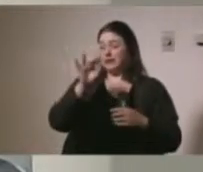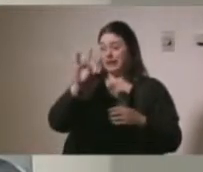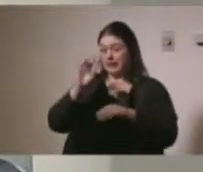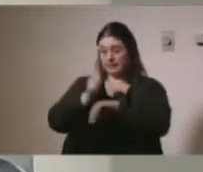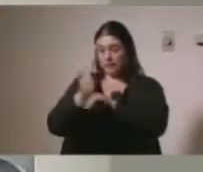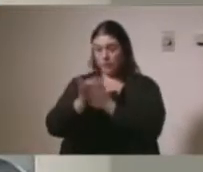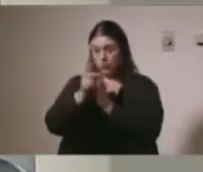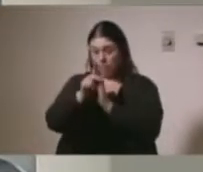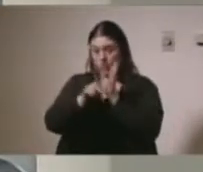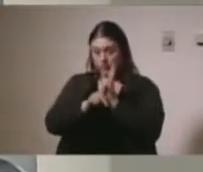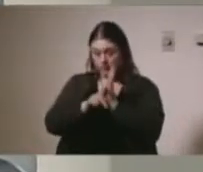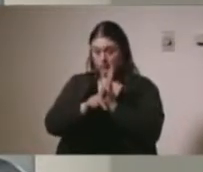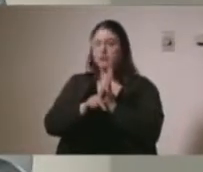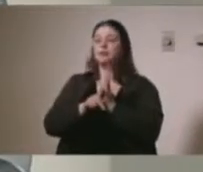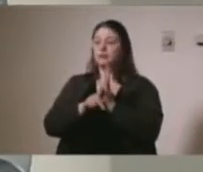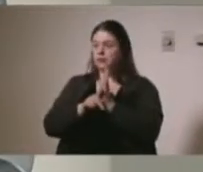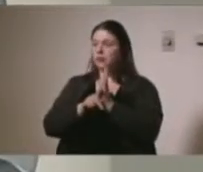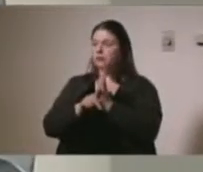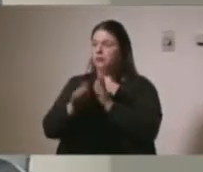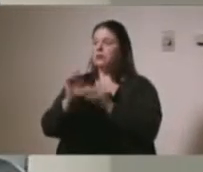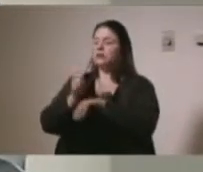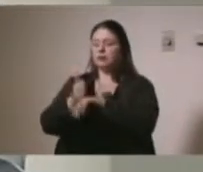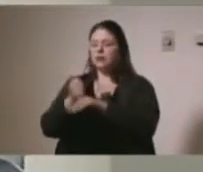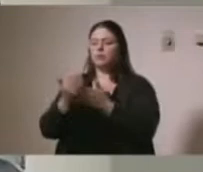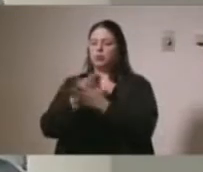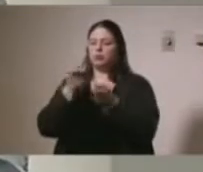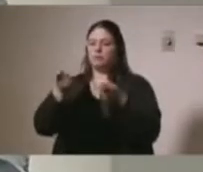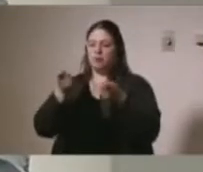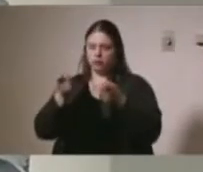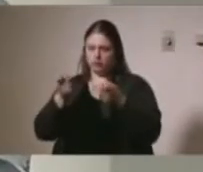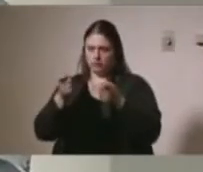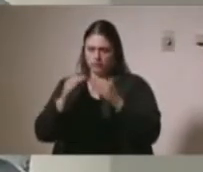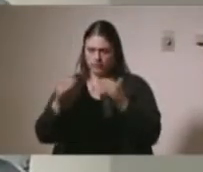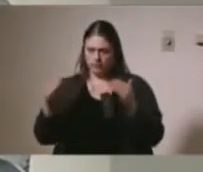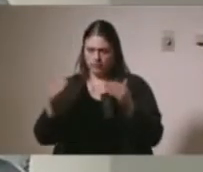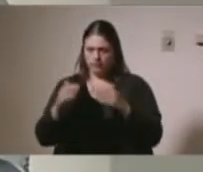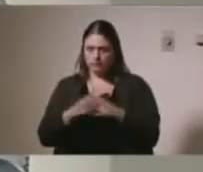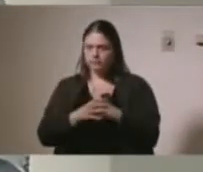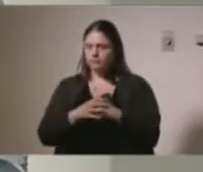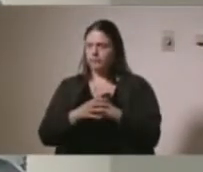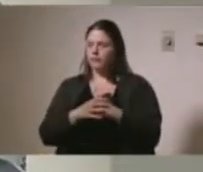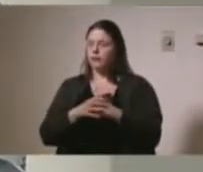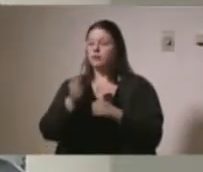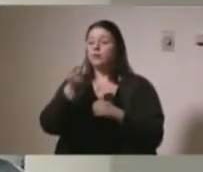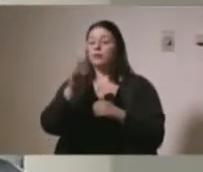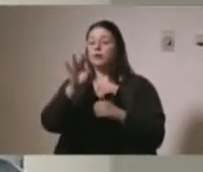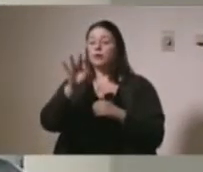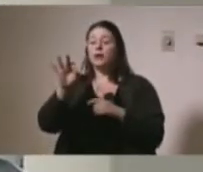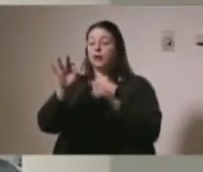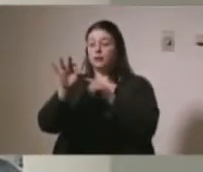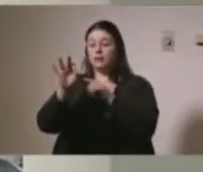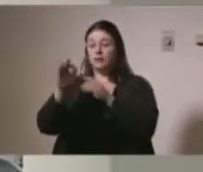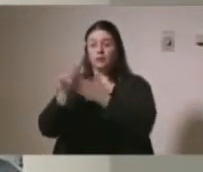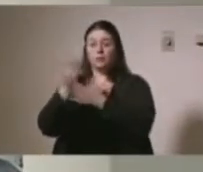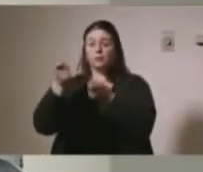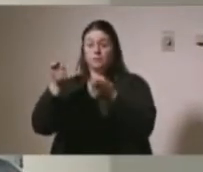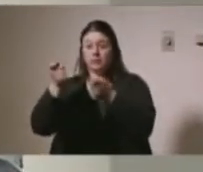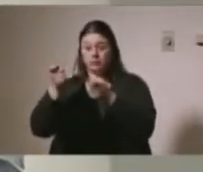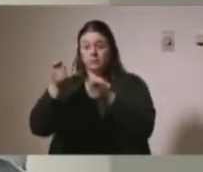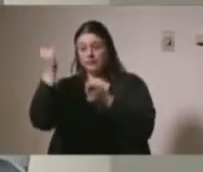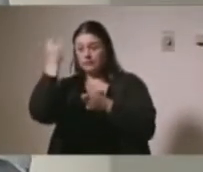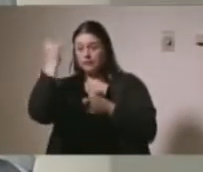new management was put in place. So from 1999, the new management of the Italian